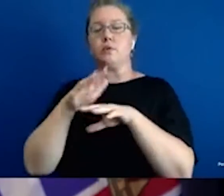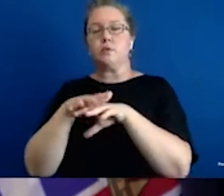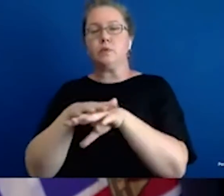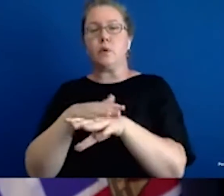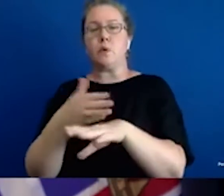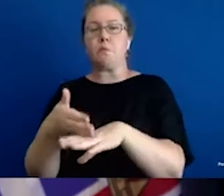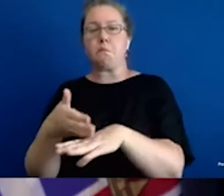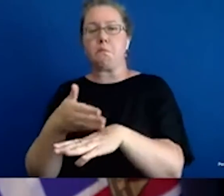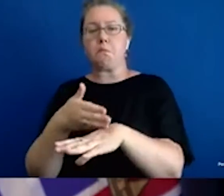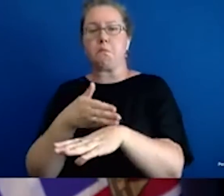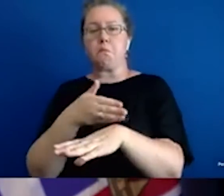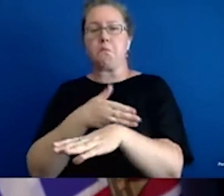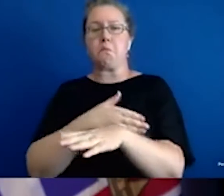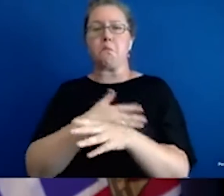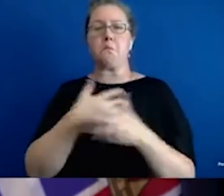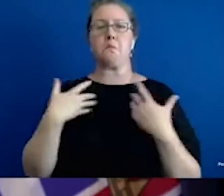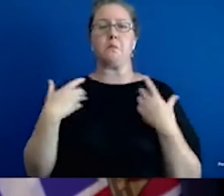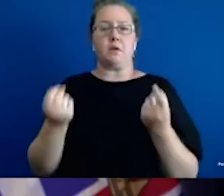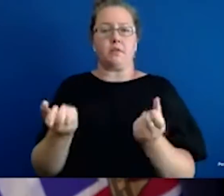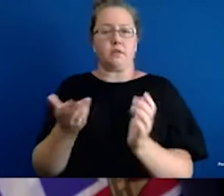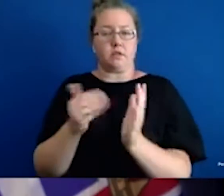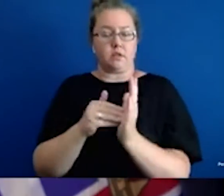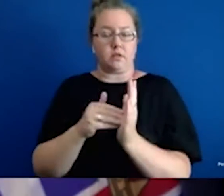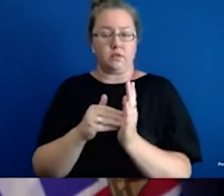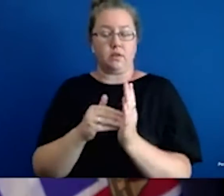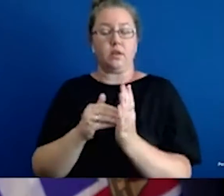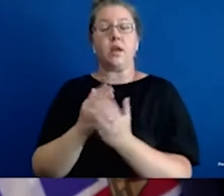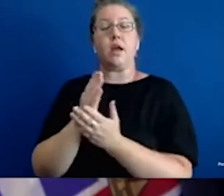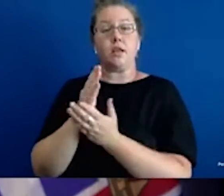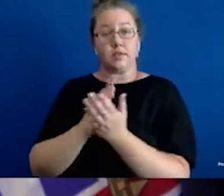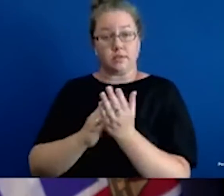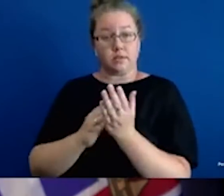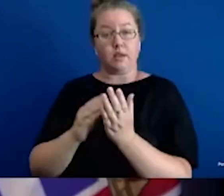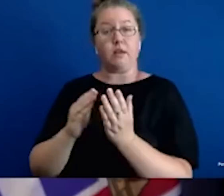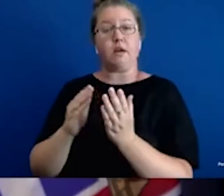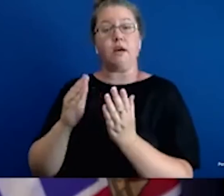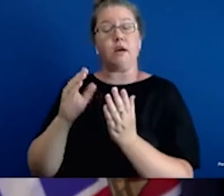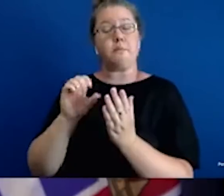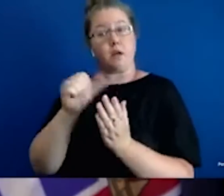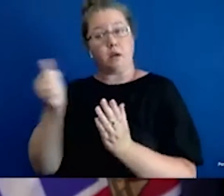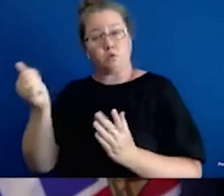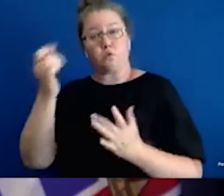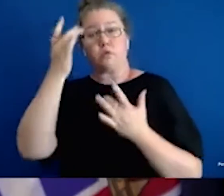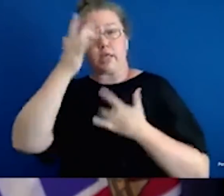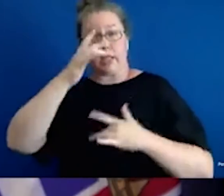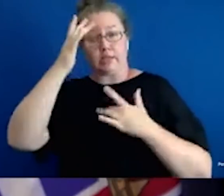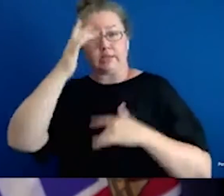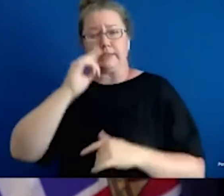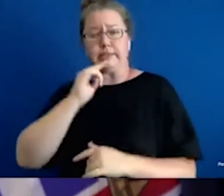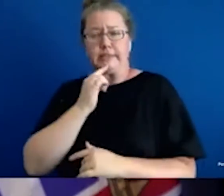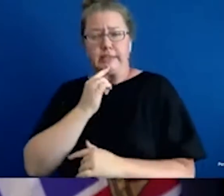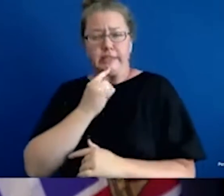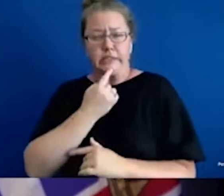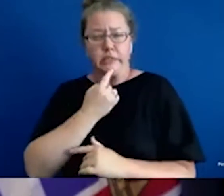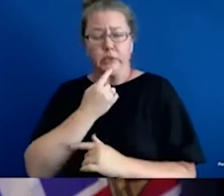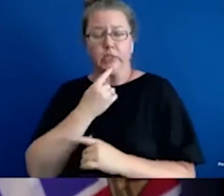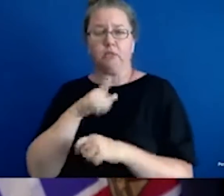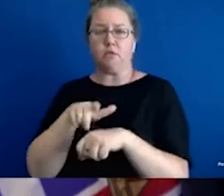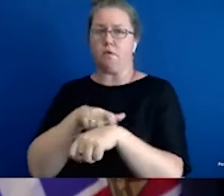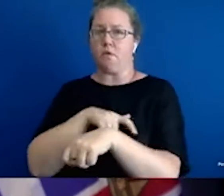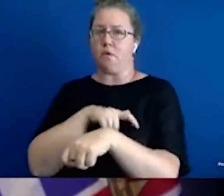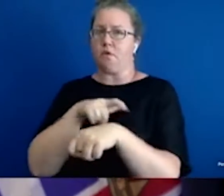is going to gradually get better over a period of months to a year, which is something we do see with other viral illnesses,